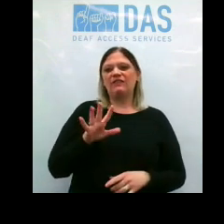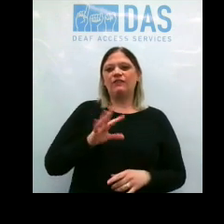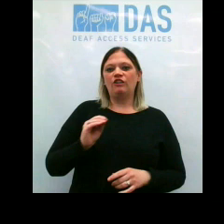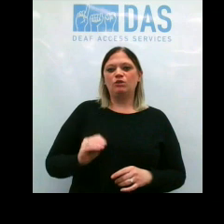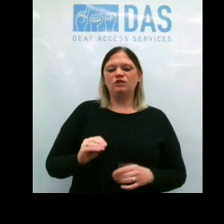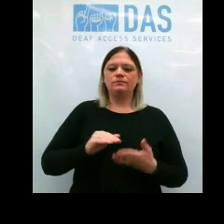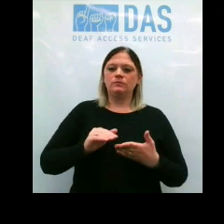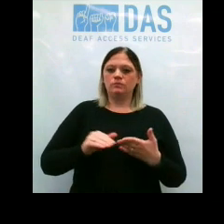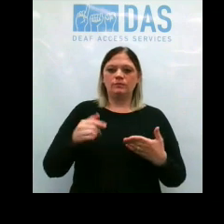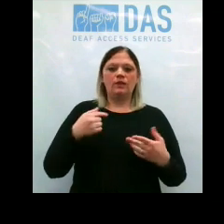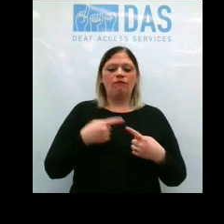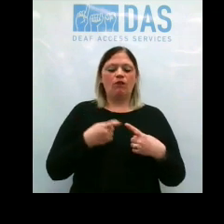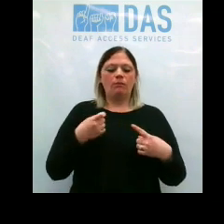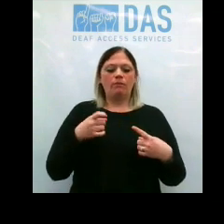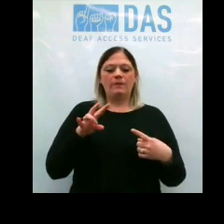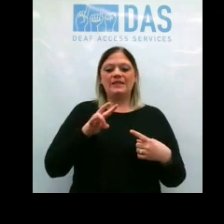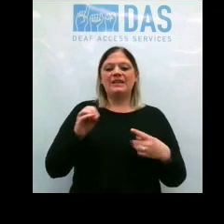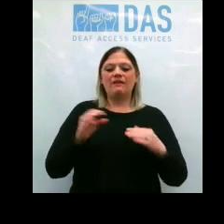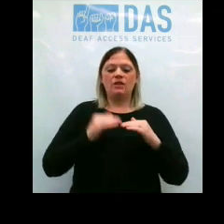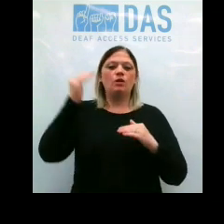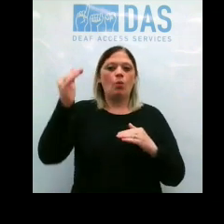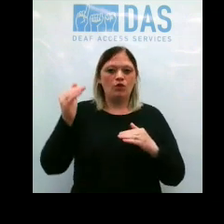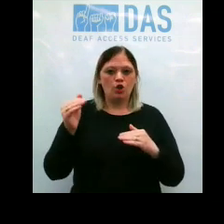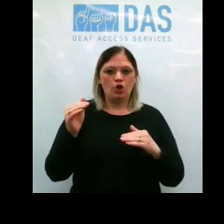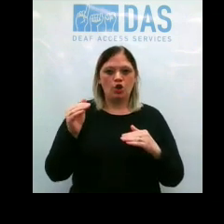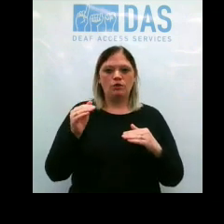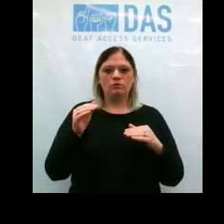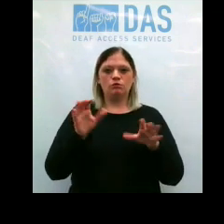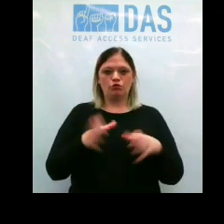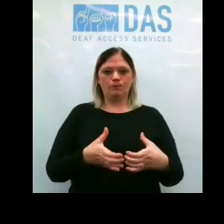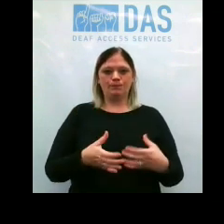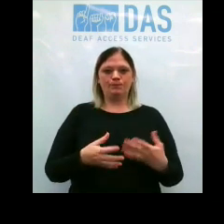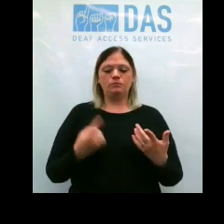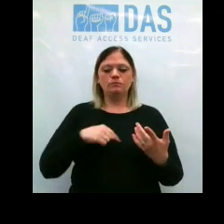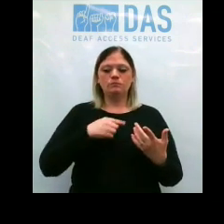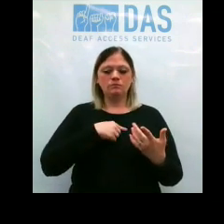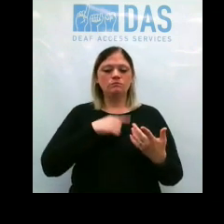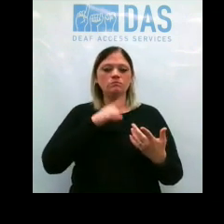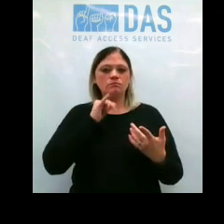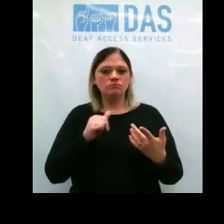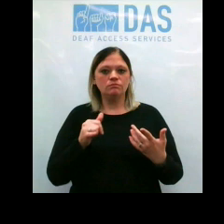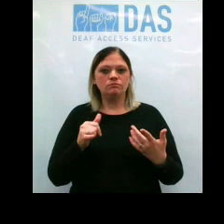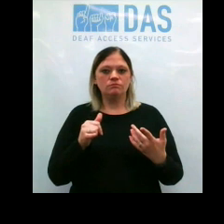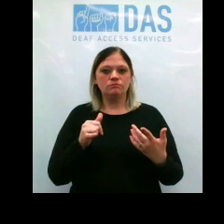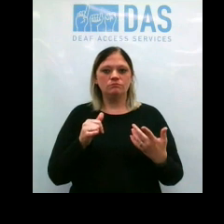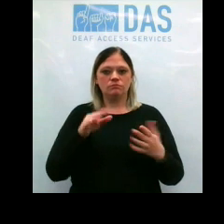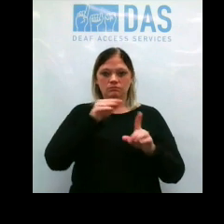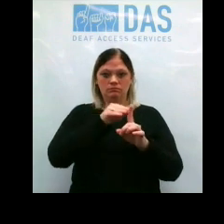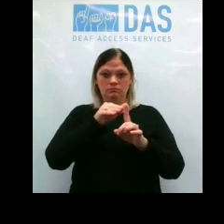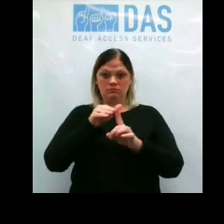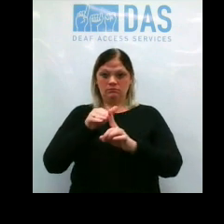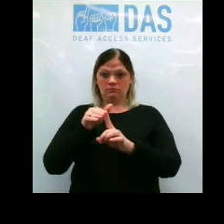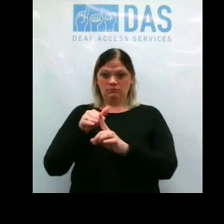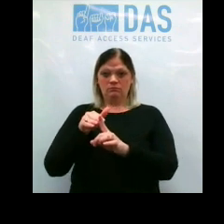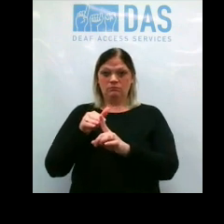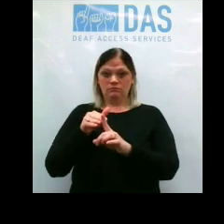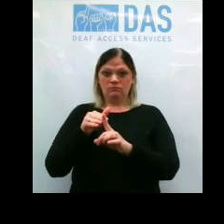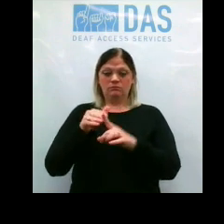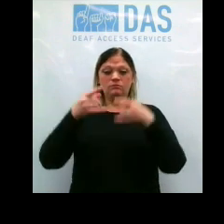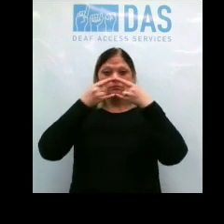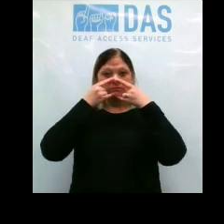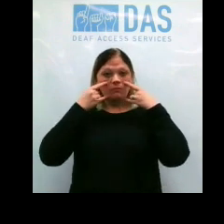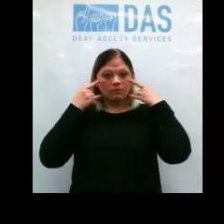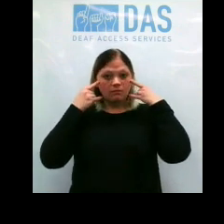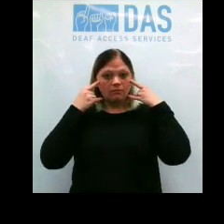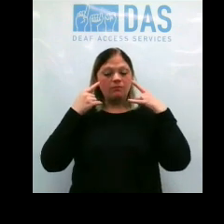75%, excuse me, have come from the 70 and older category. And so we certainly remind everybody that we're wearing masks